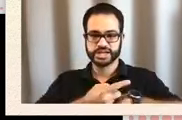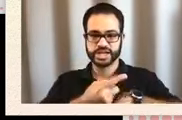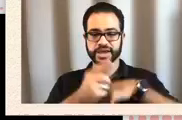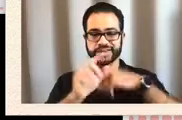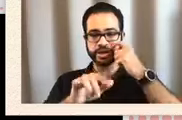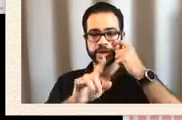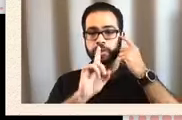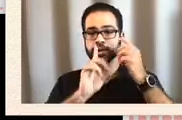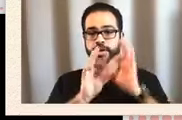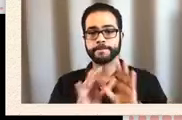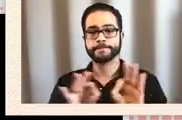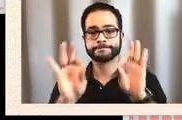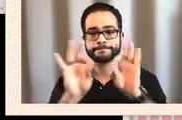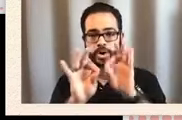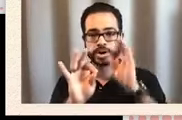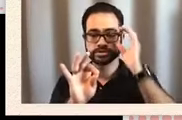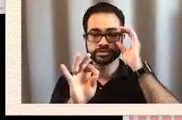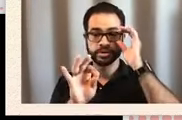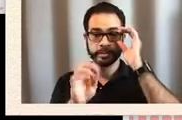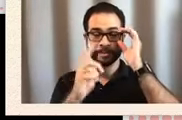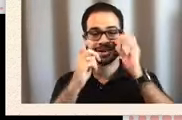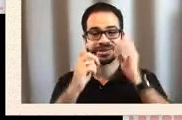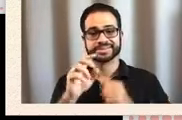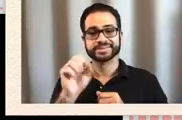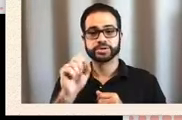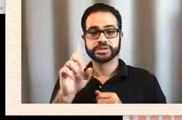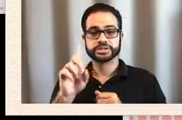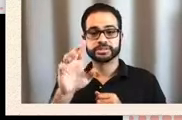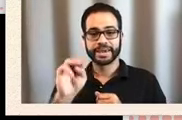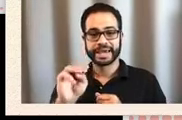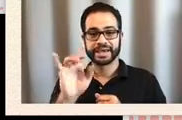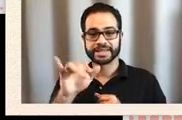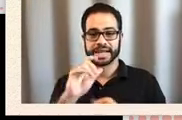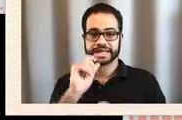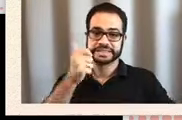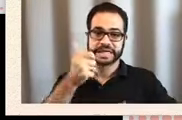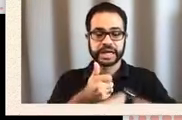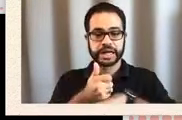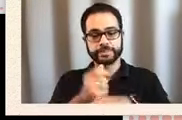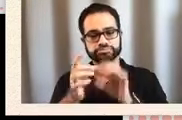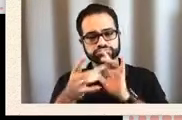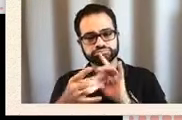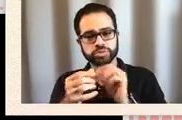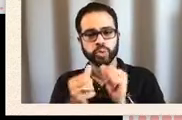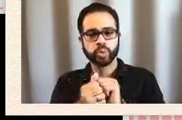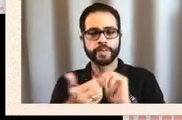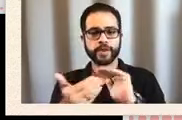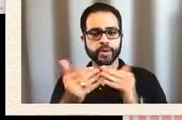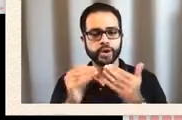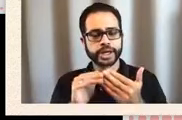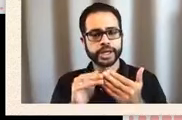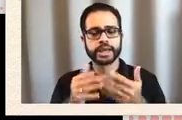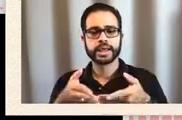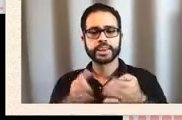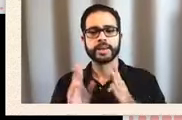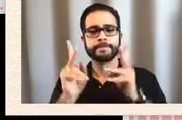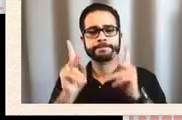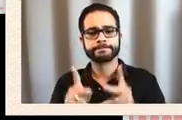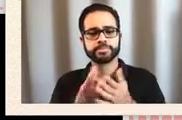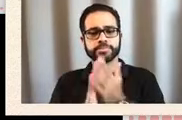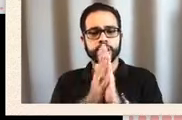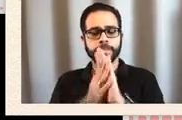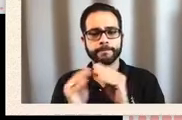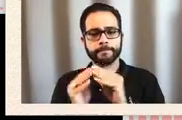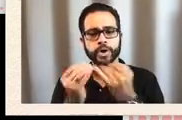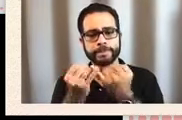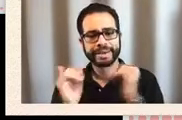supported decision-making strengthens a person's ties to the community. It allows them to be more independent, to have